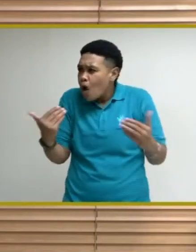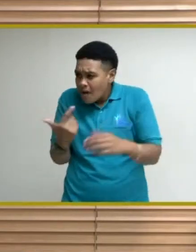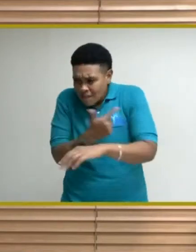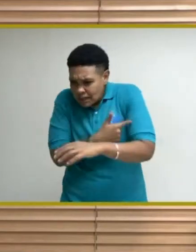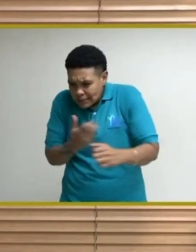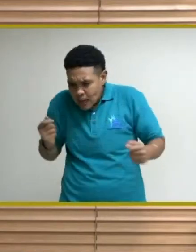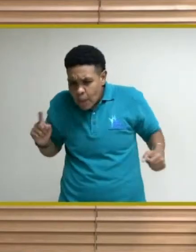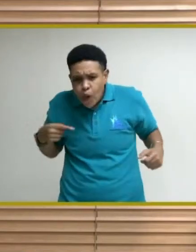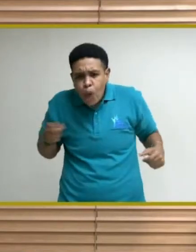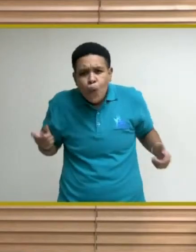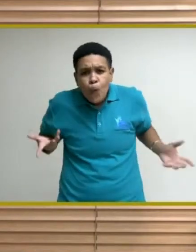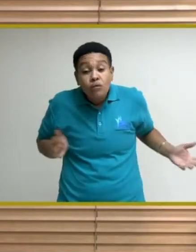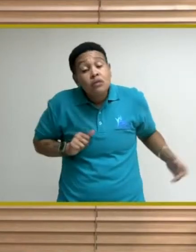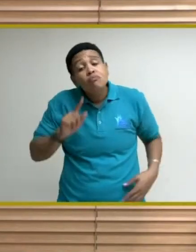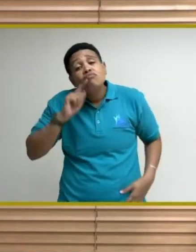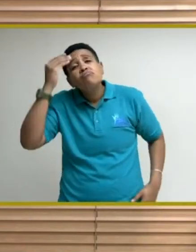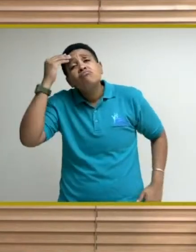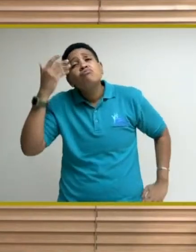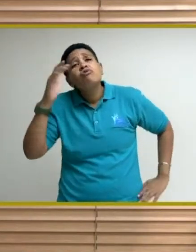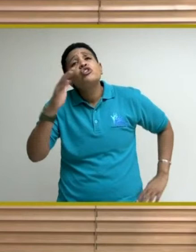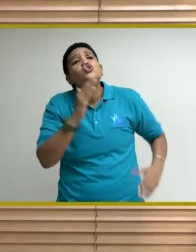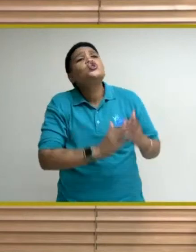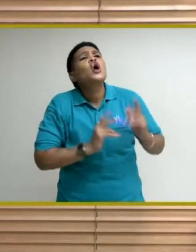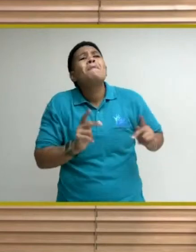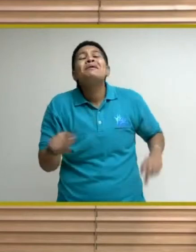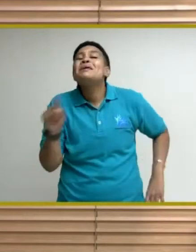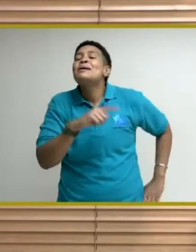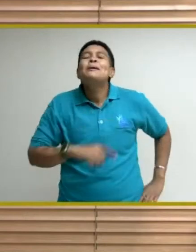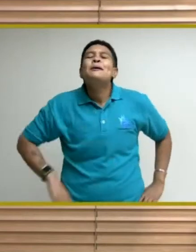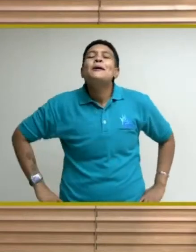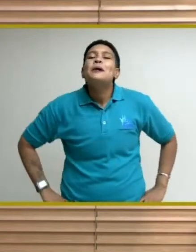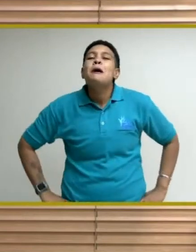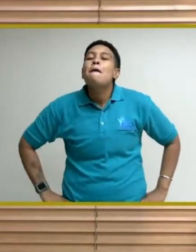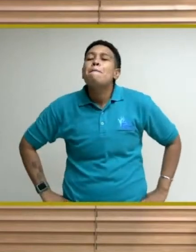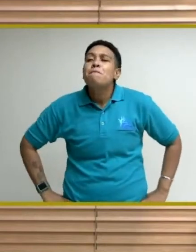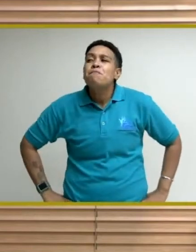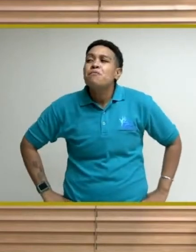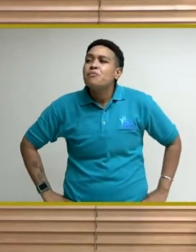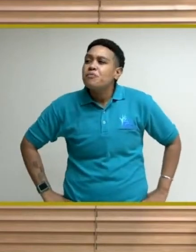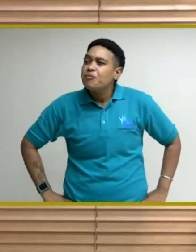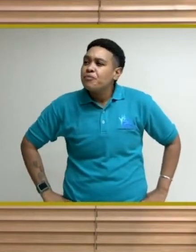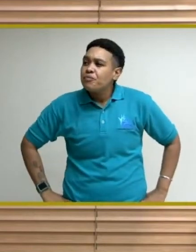vaccine. I am aware that some persons are